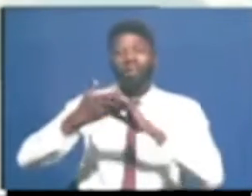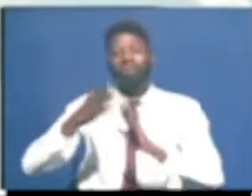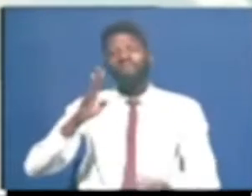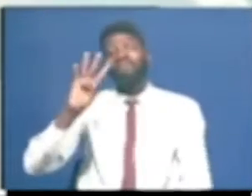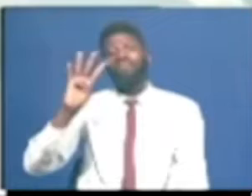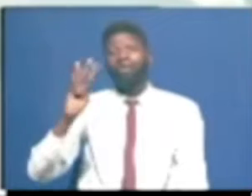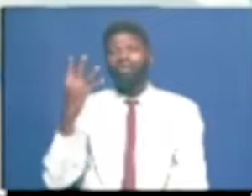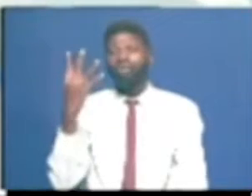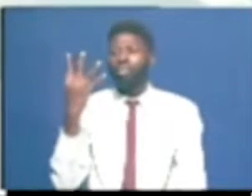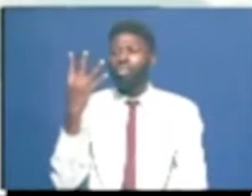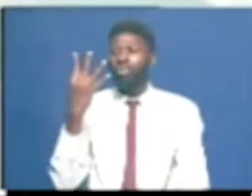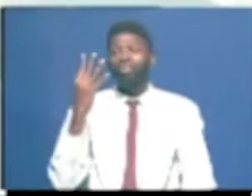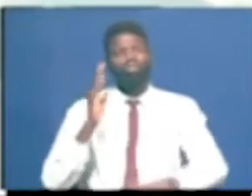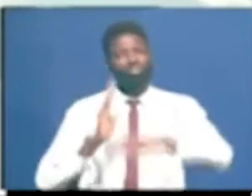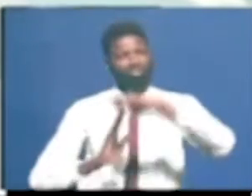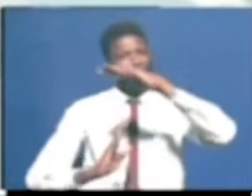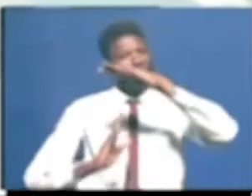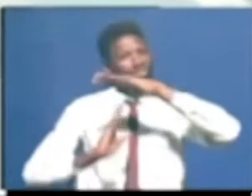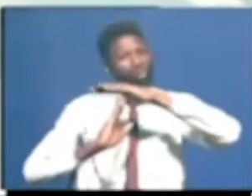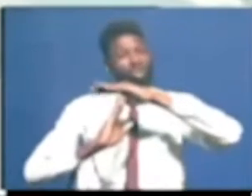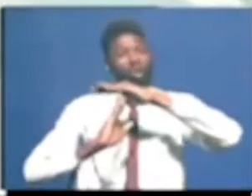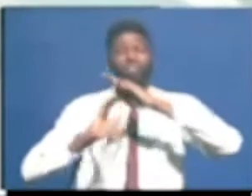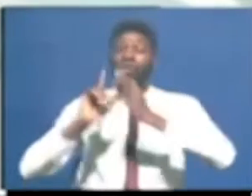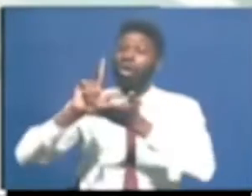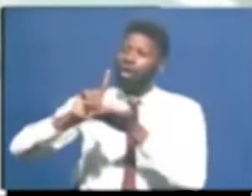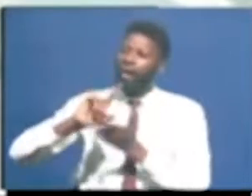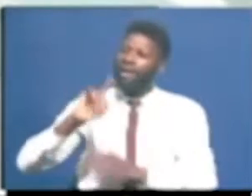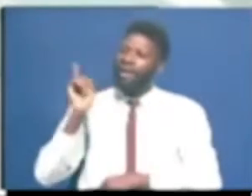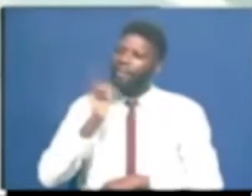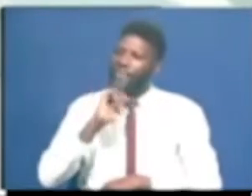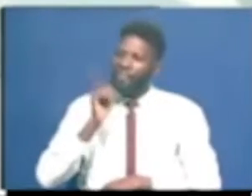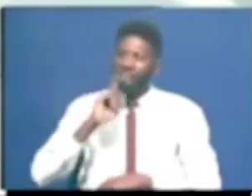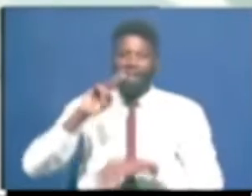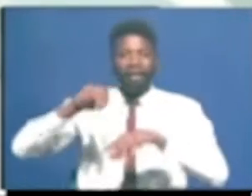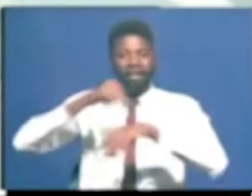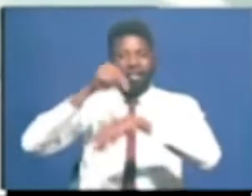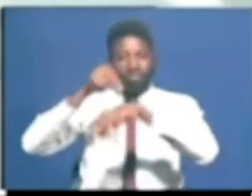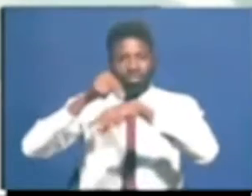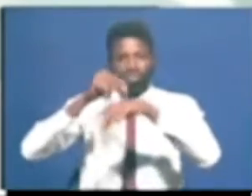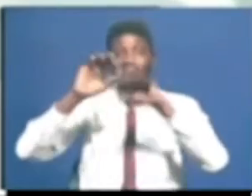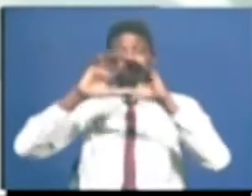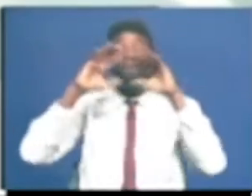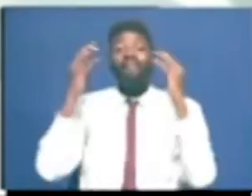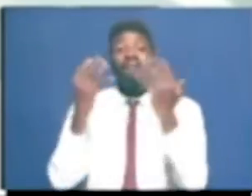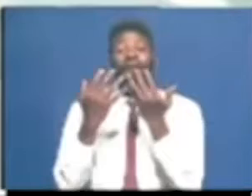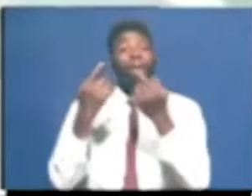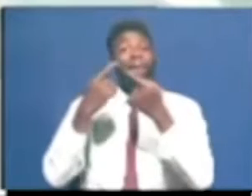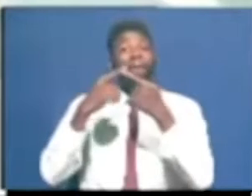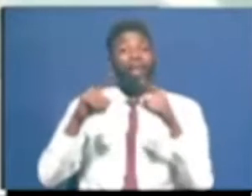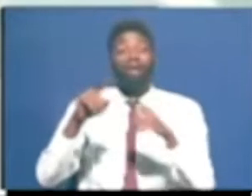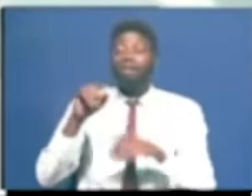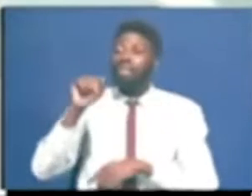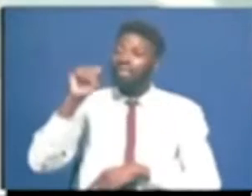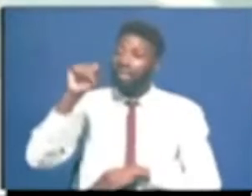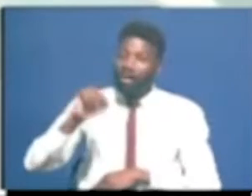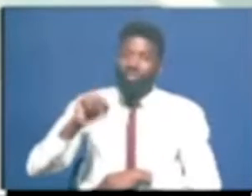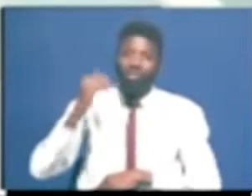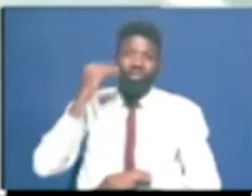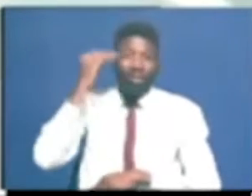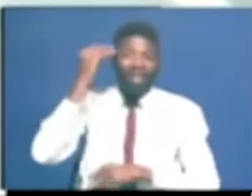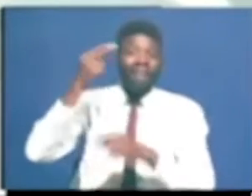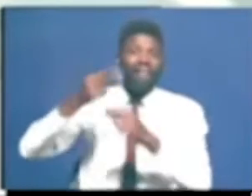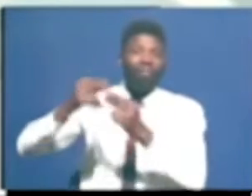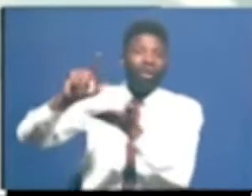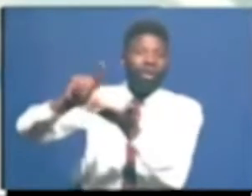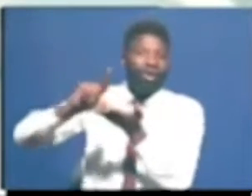most indebted nation in the world. But the South Koreans did not call it debt. They called